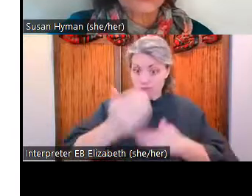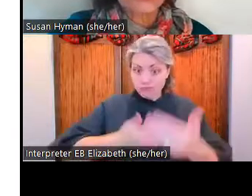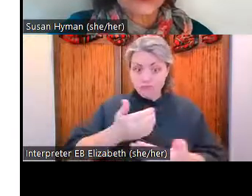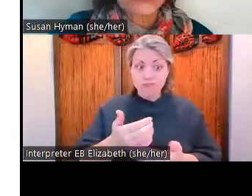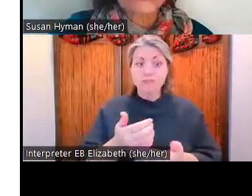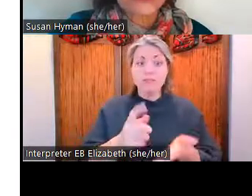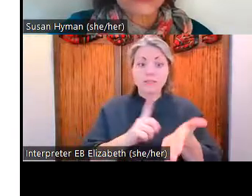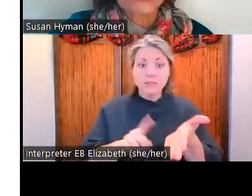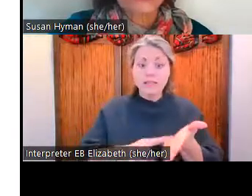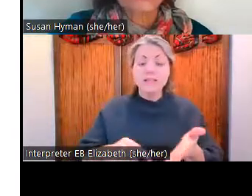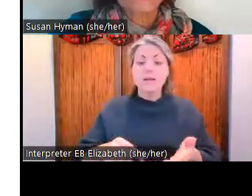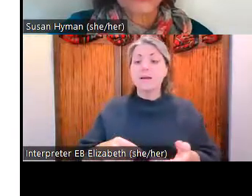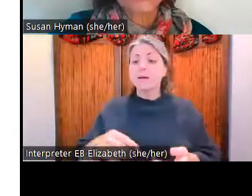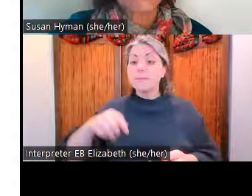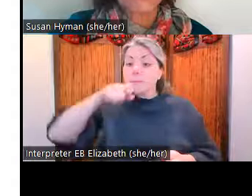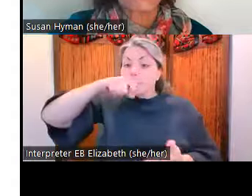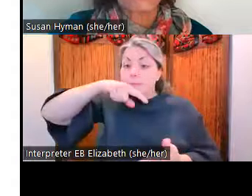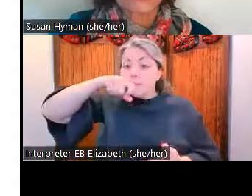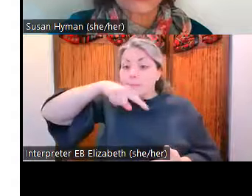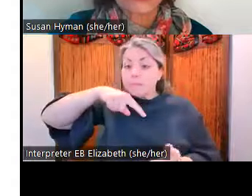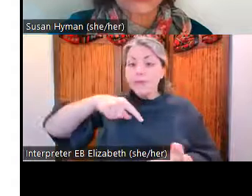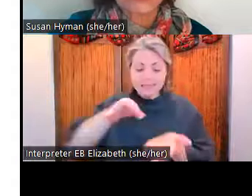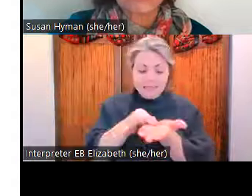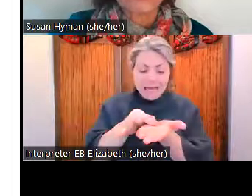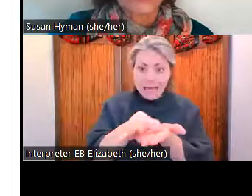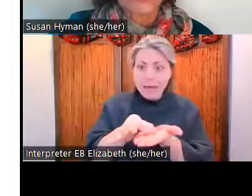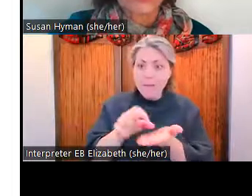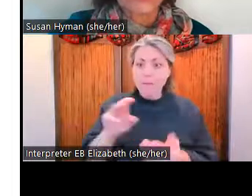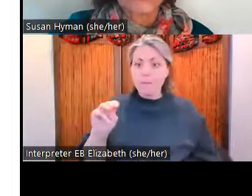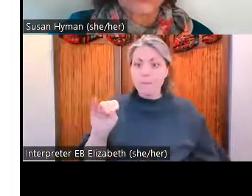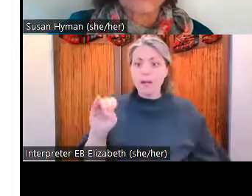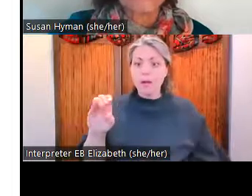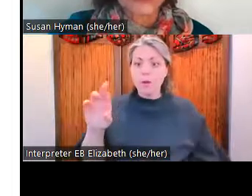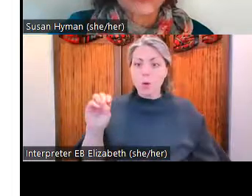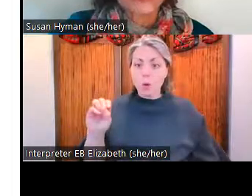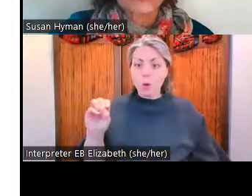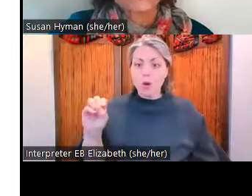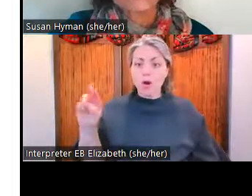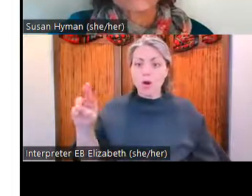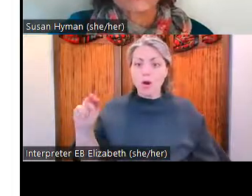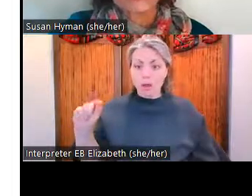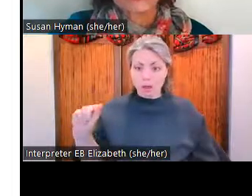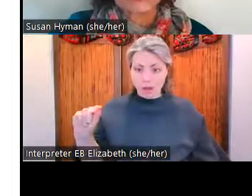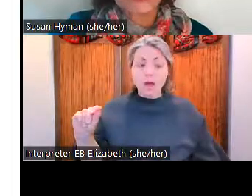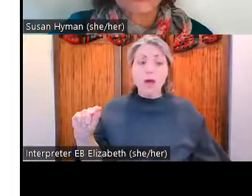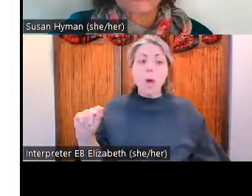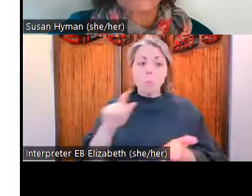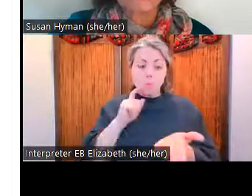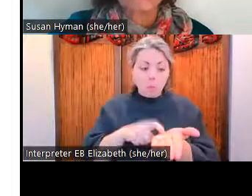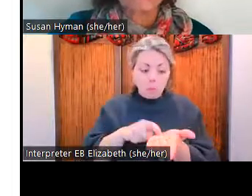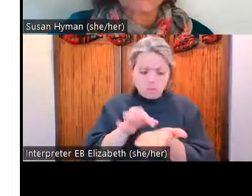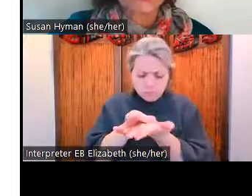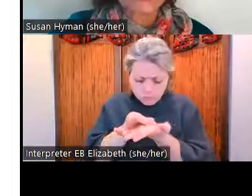salivary, so saliva samples for microRNA might identify